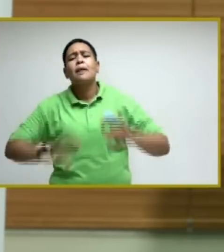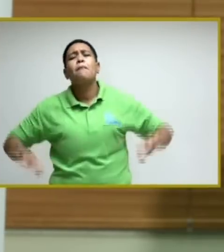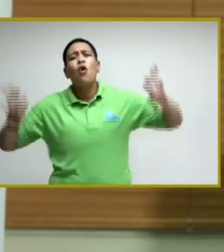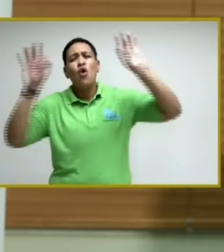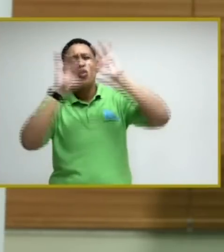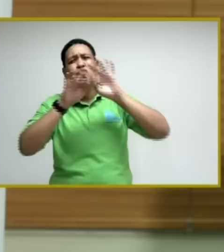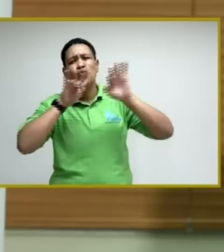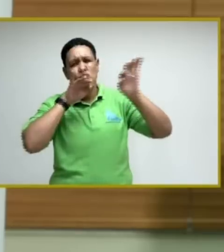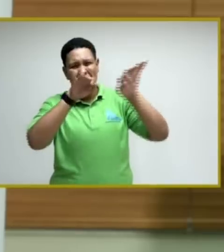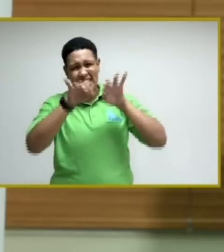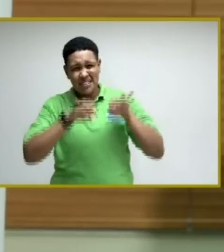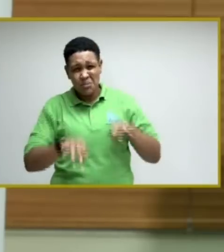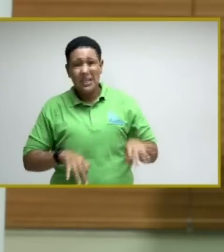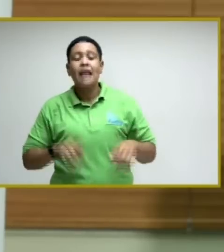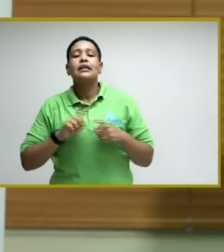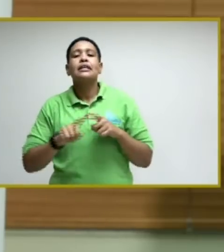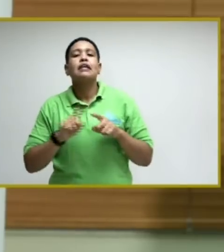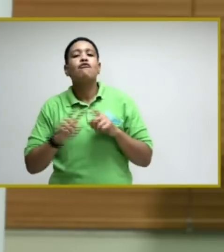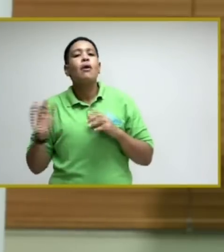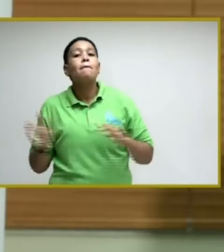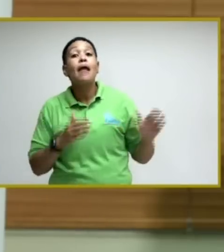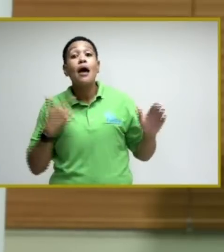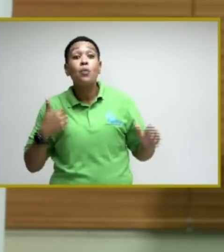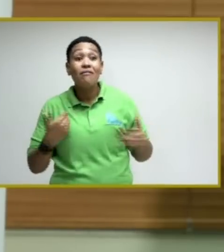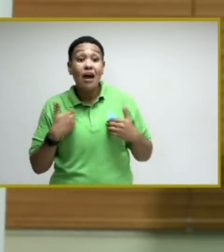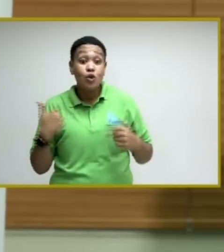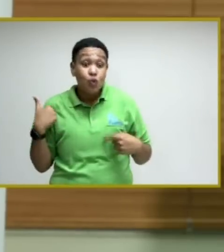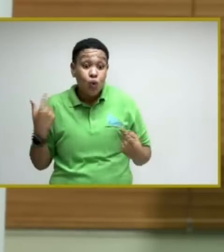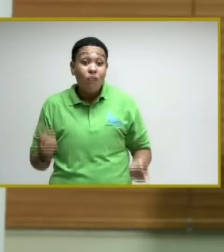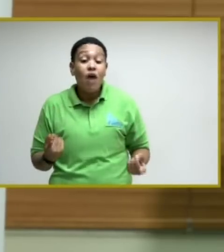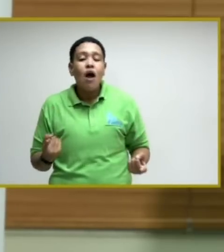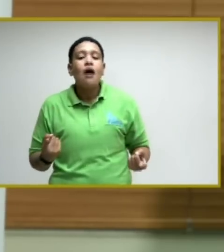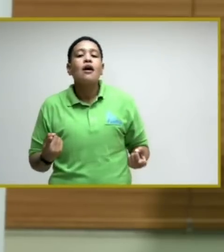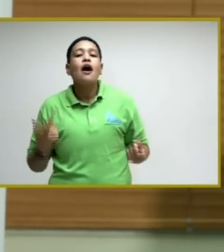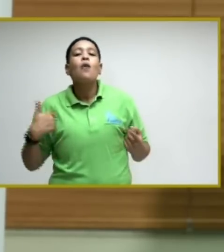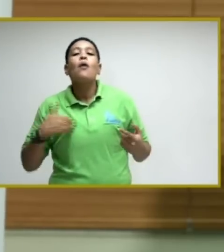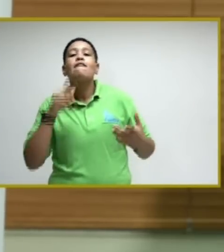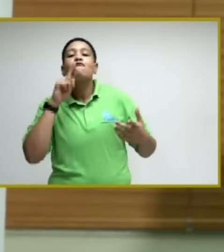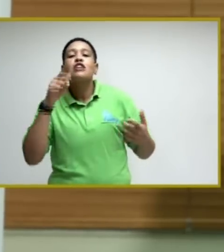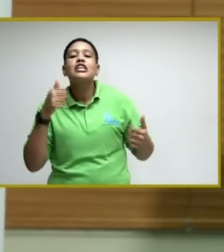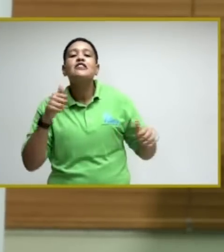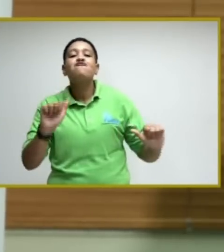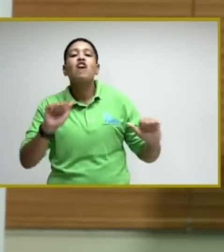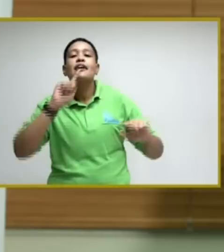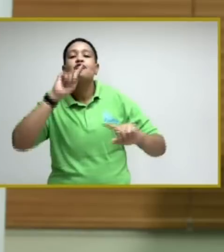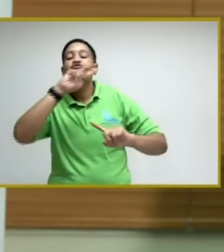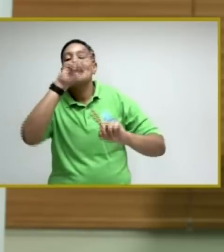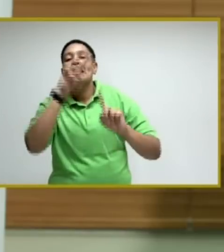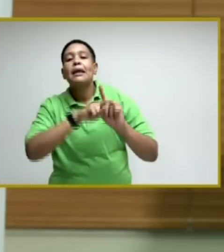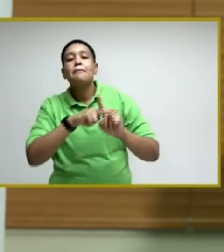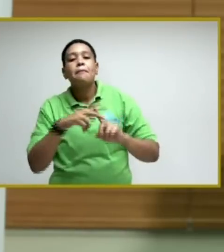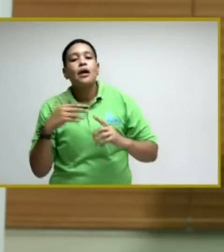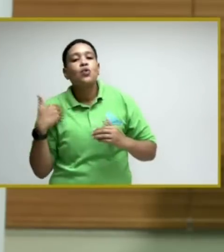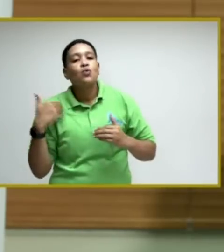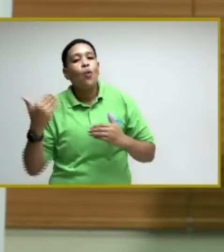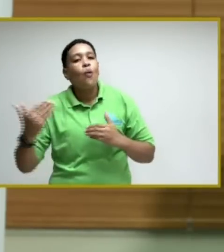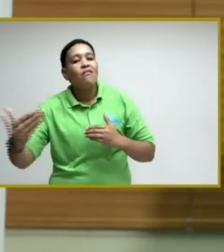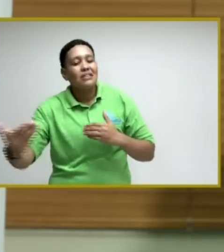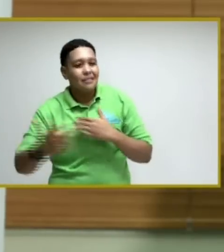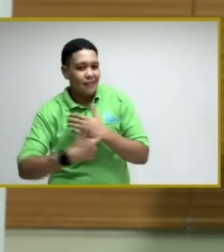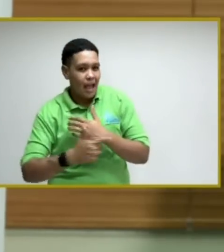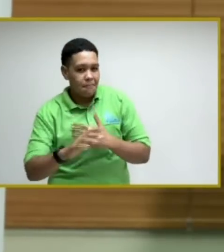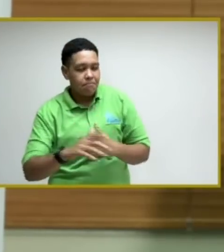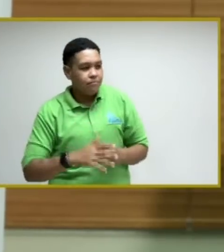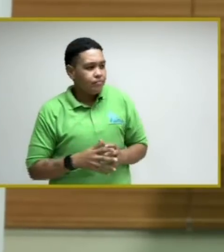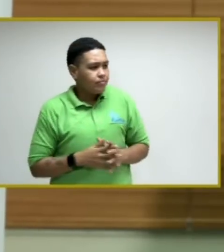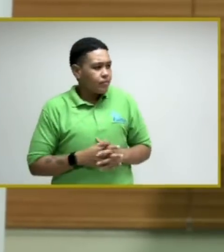to outline the elements of the plan that we have had and that we have tried to implement over time. I want